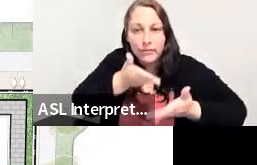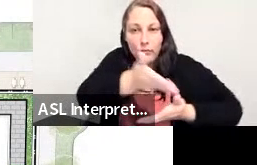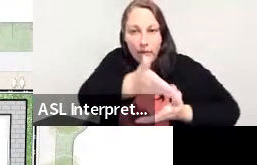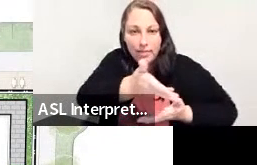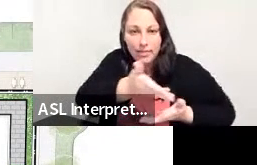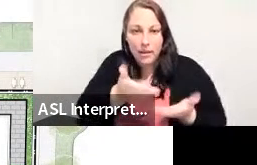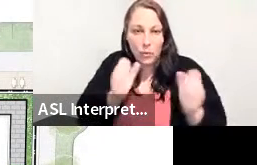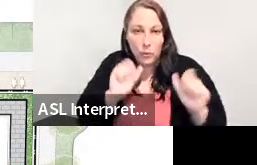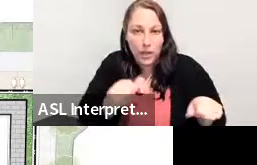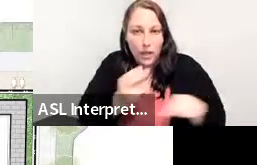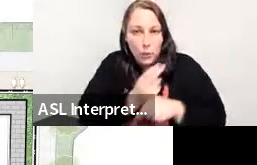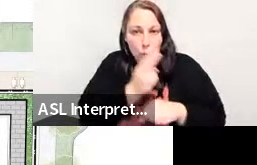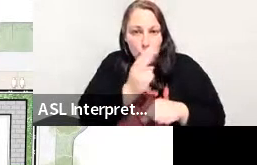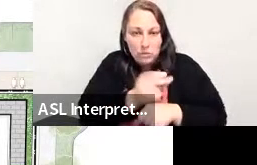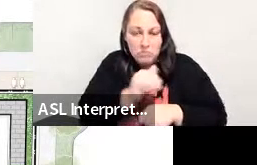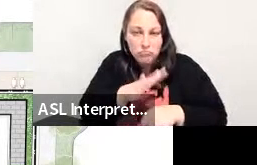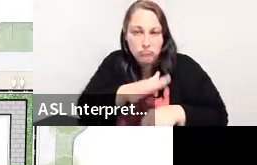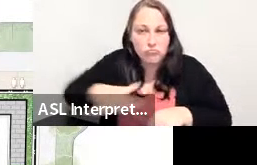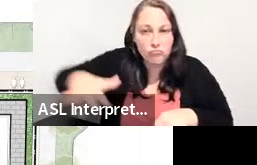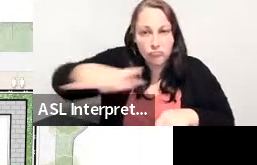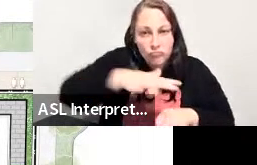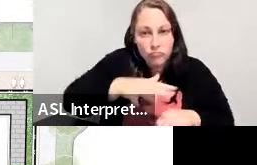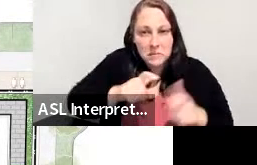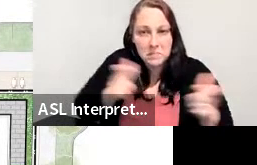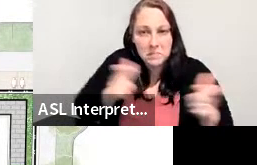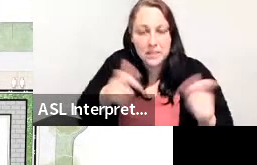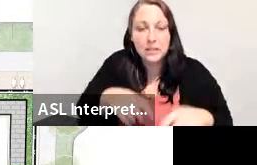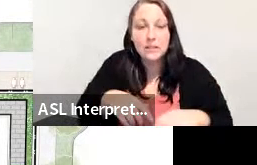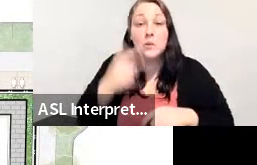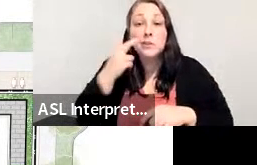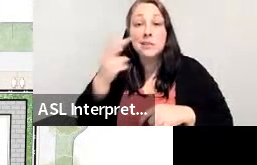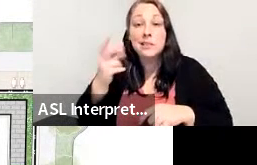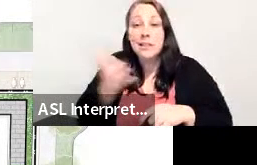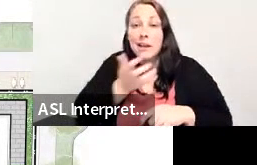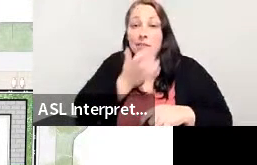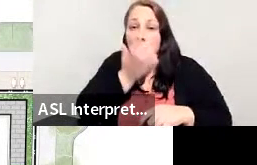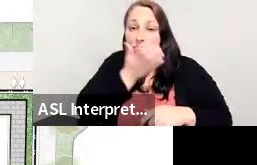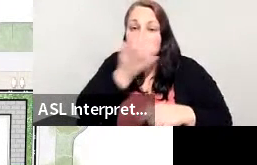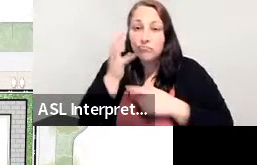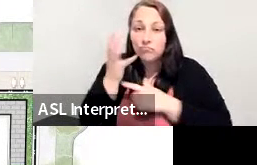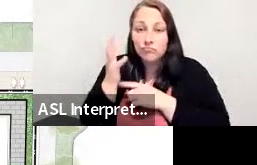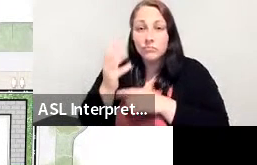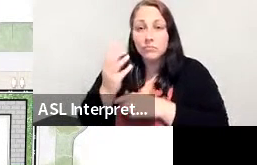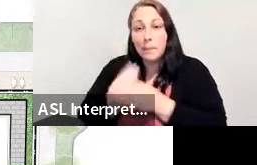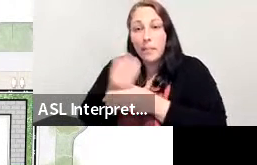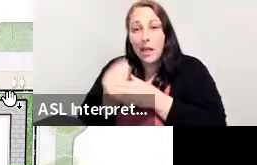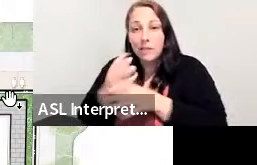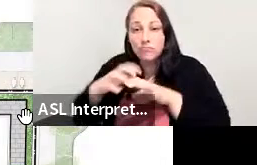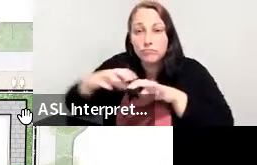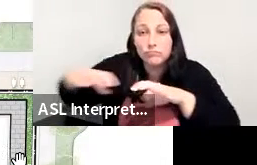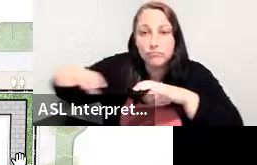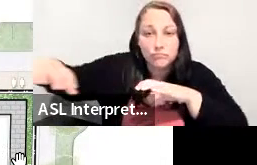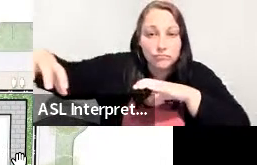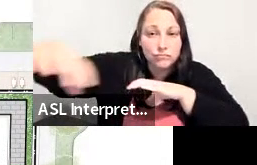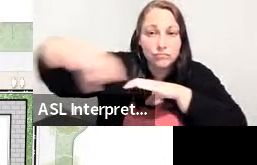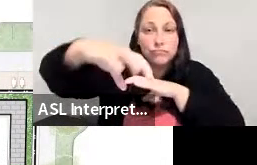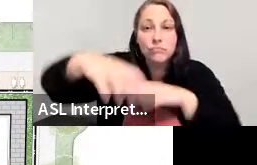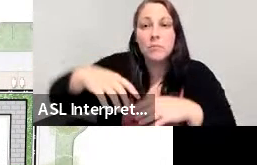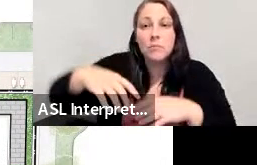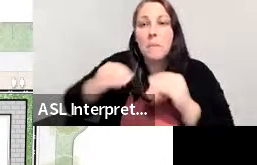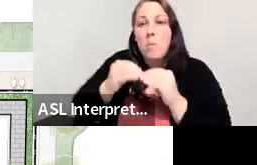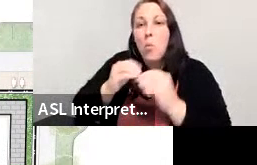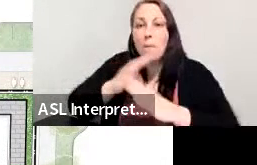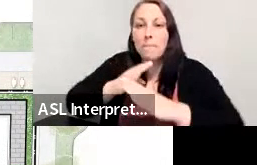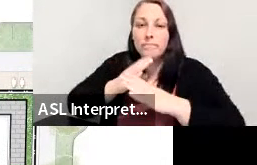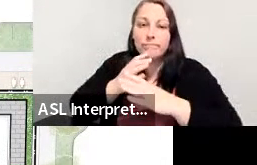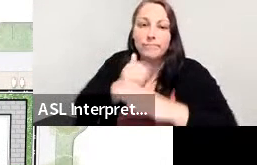quite a substantial space. And then you see the way that the gardens kind of wrap around the building and provide, a more private terrace spaces